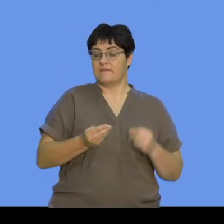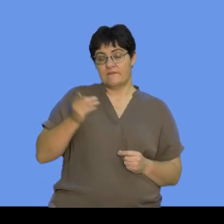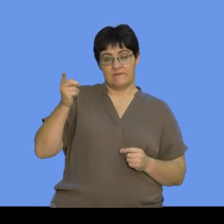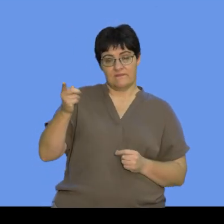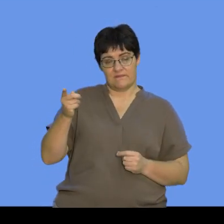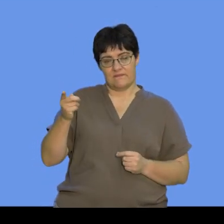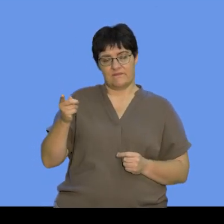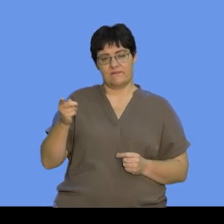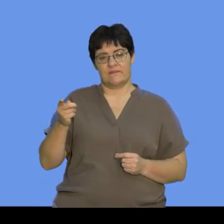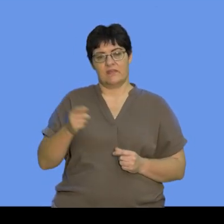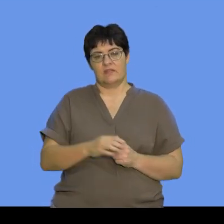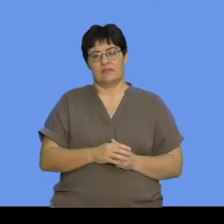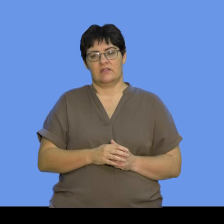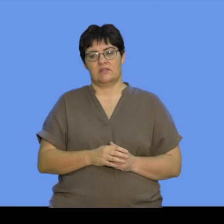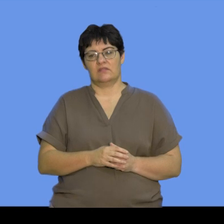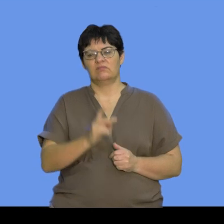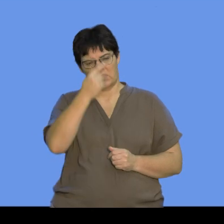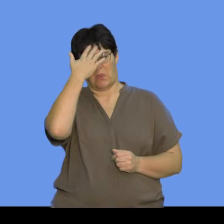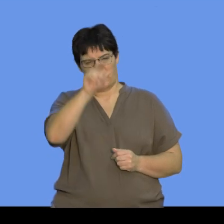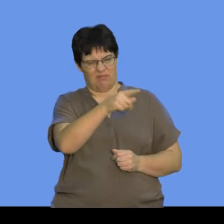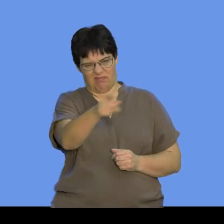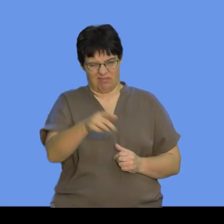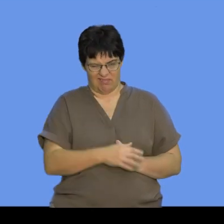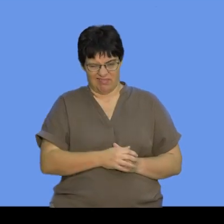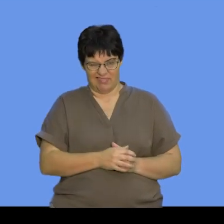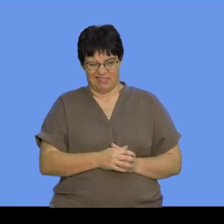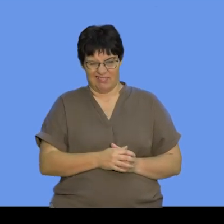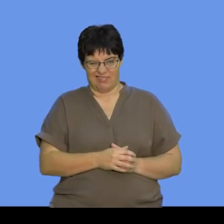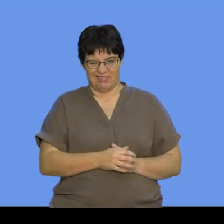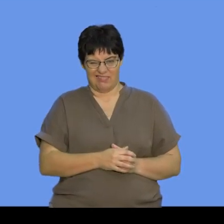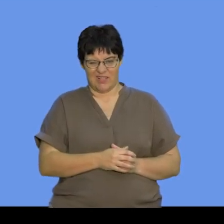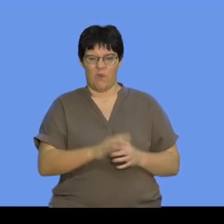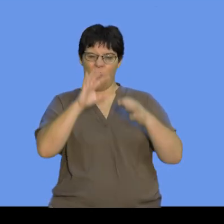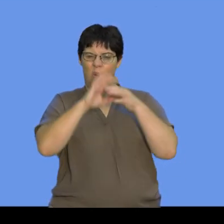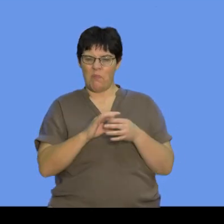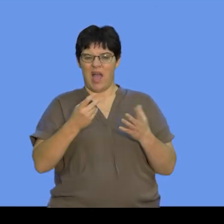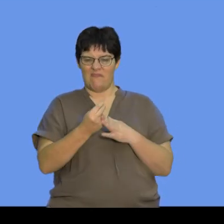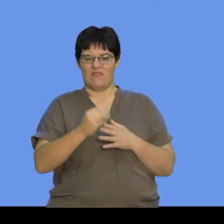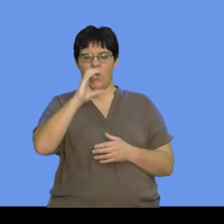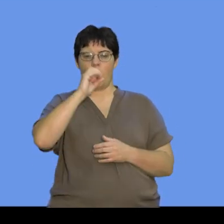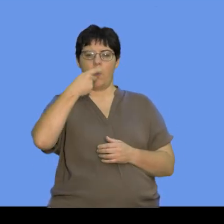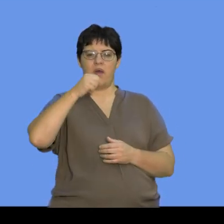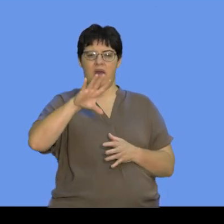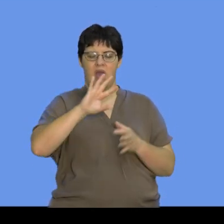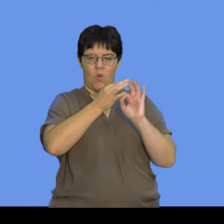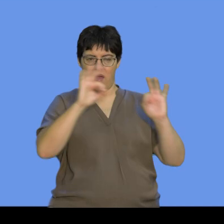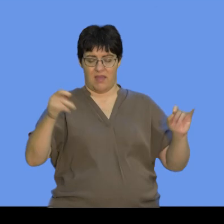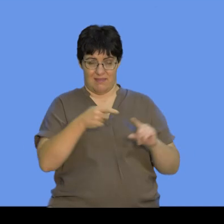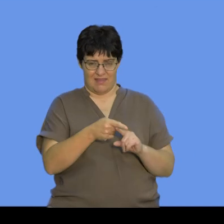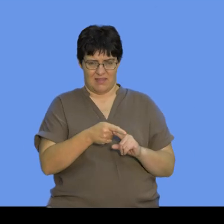something that we are quite familiar with in our everyday life, which is the copper wire, okay? Now, why is